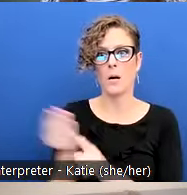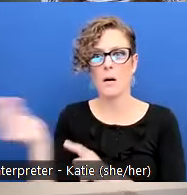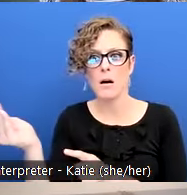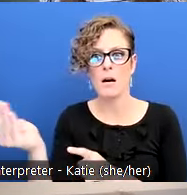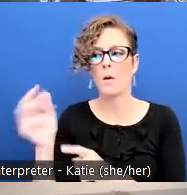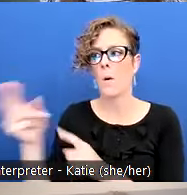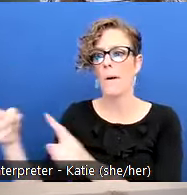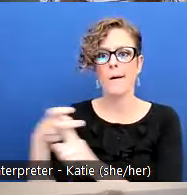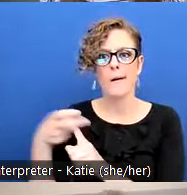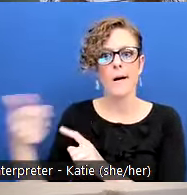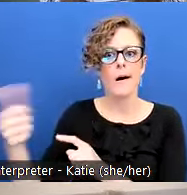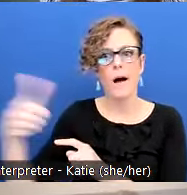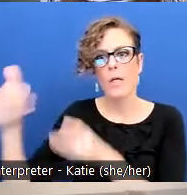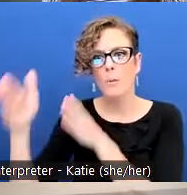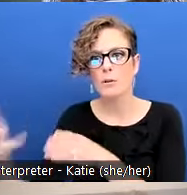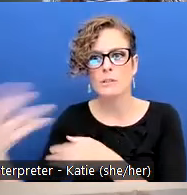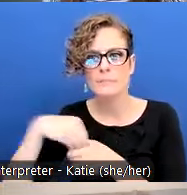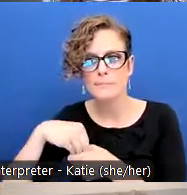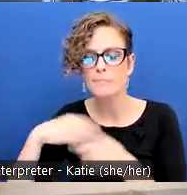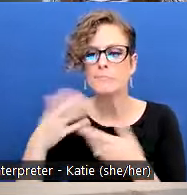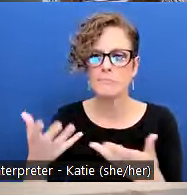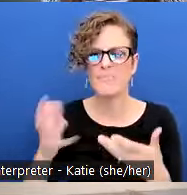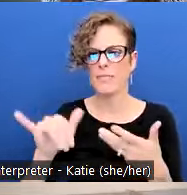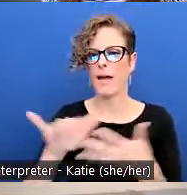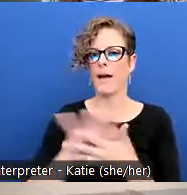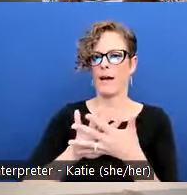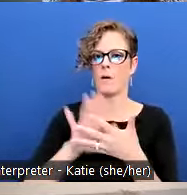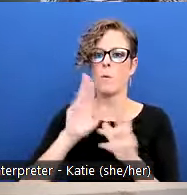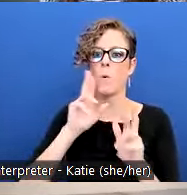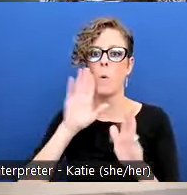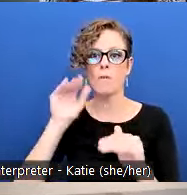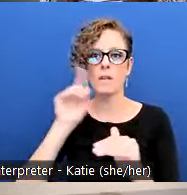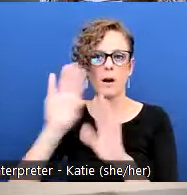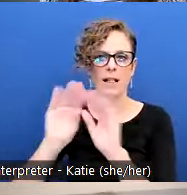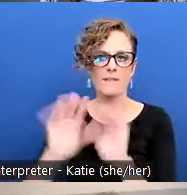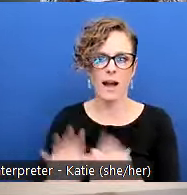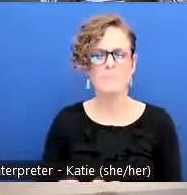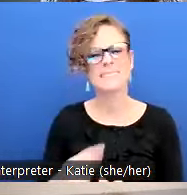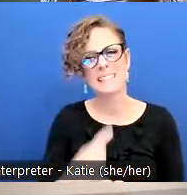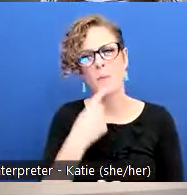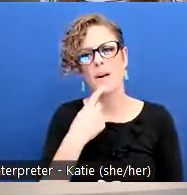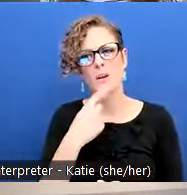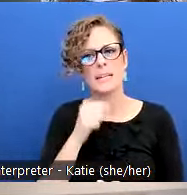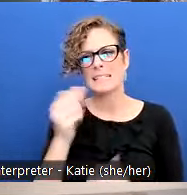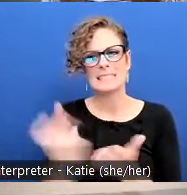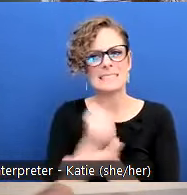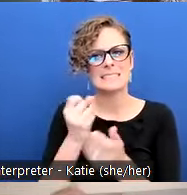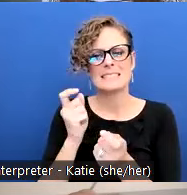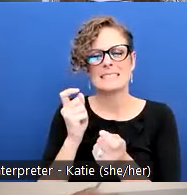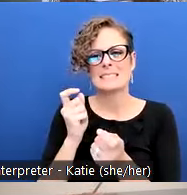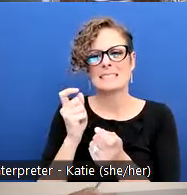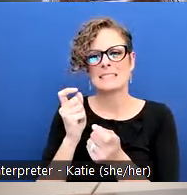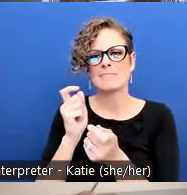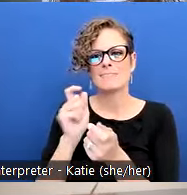Gonna pause again for any questions on this. It's a little bit of a disappointment that we didn't get some changes now, but hopefully that will still